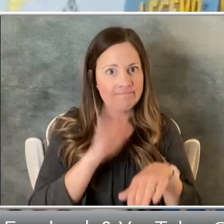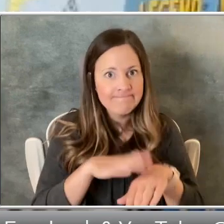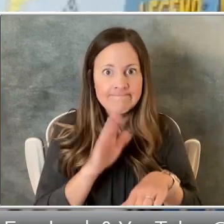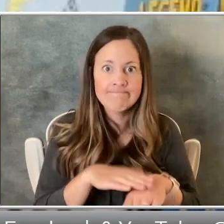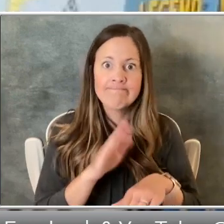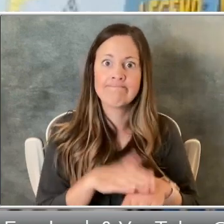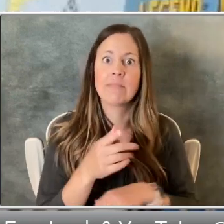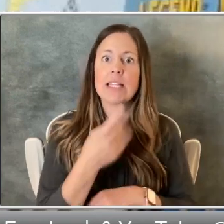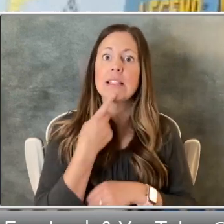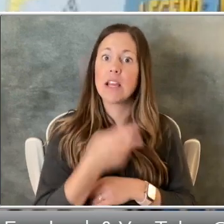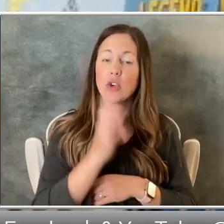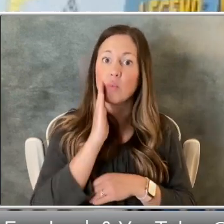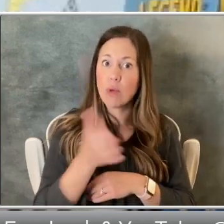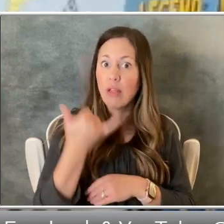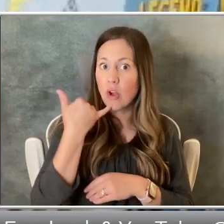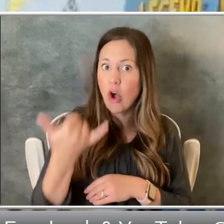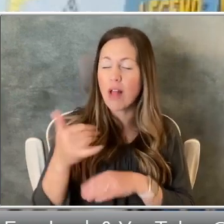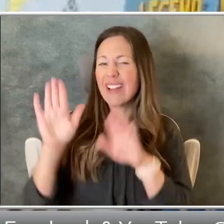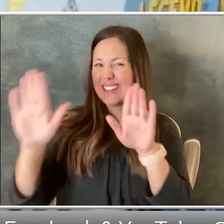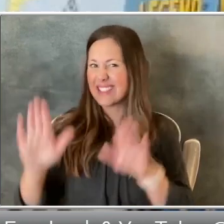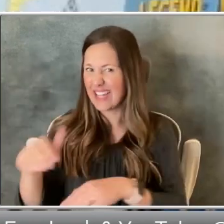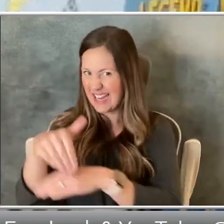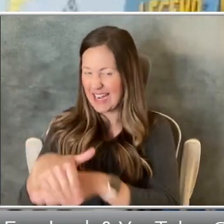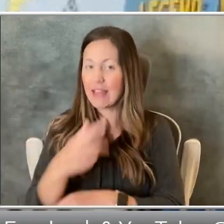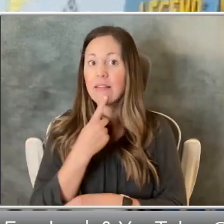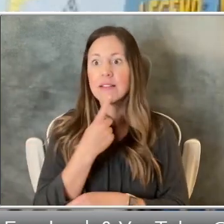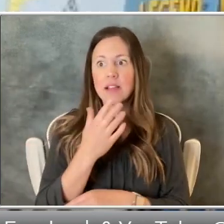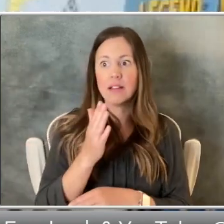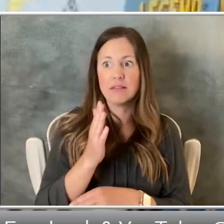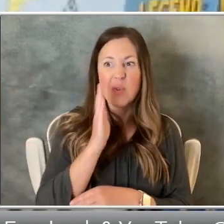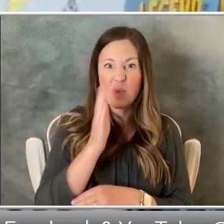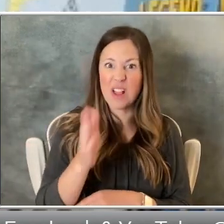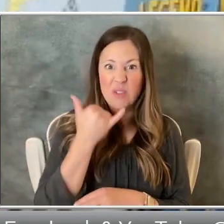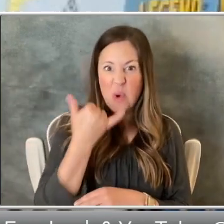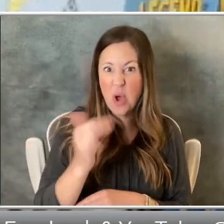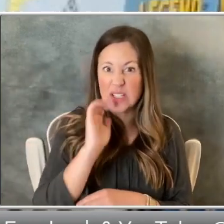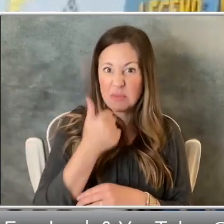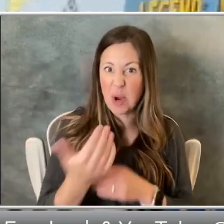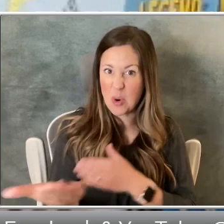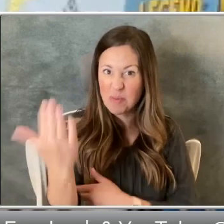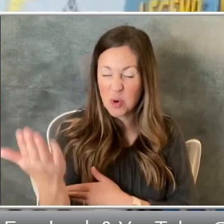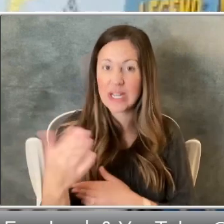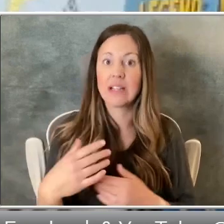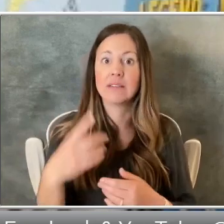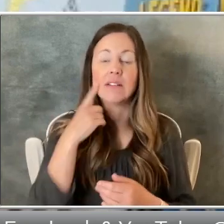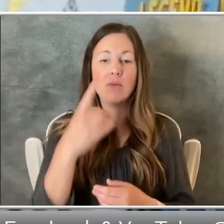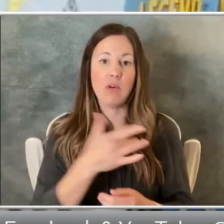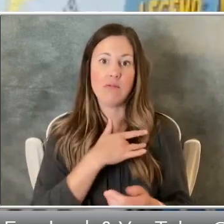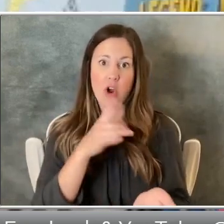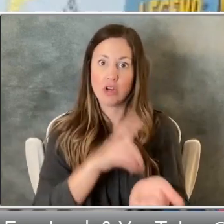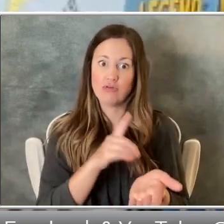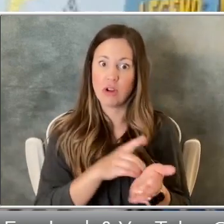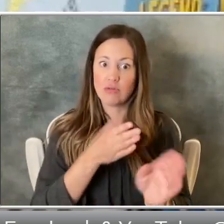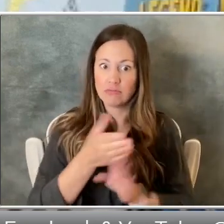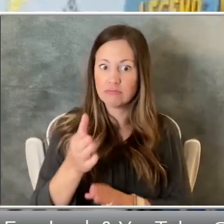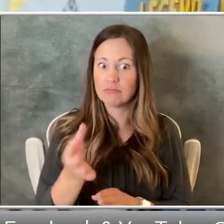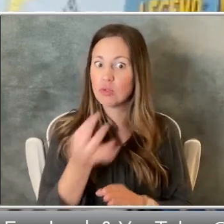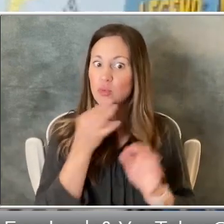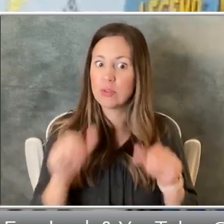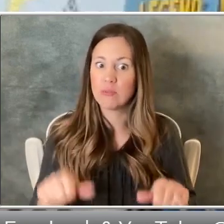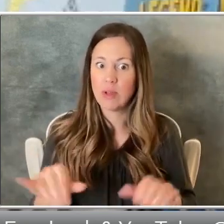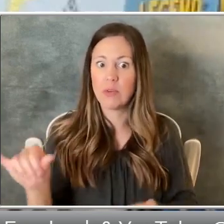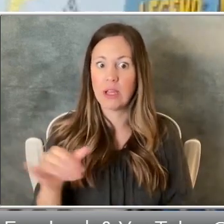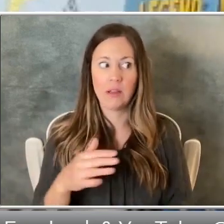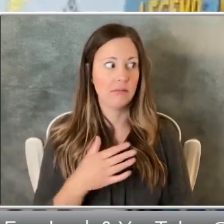will be getting a call. It was on a Sunday night. You'll be getting a call tomorrow to get you into a cardiologist stat. And I was